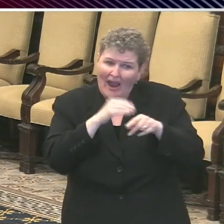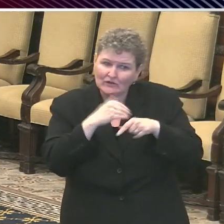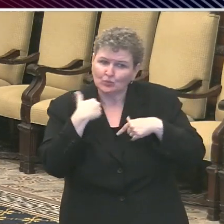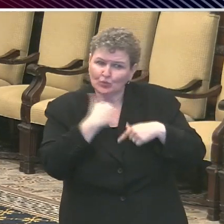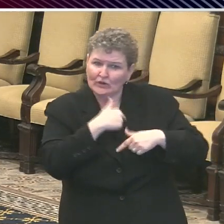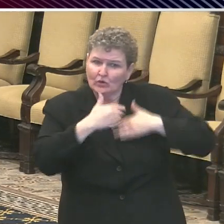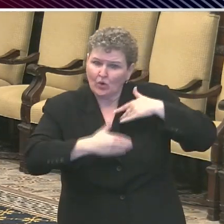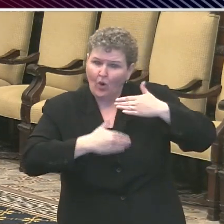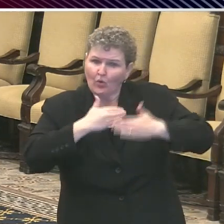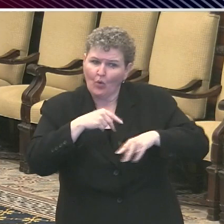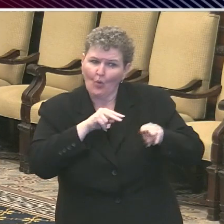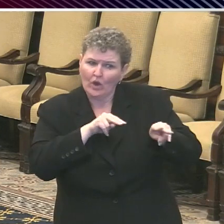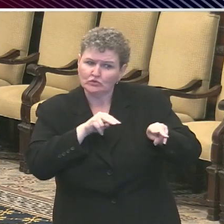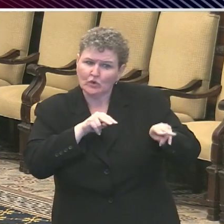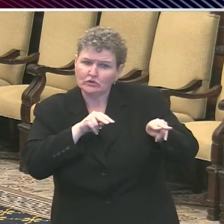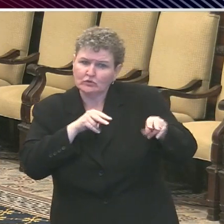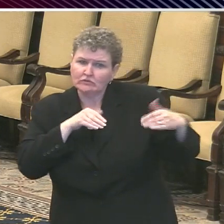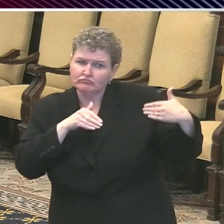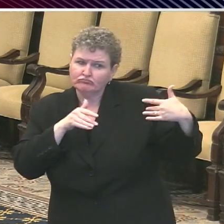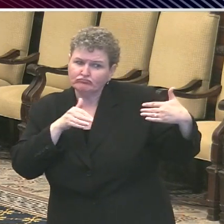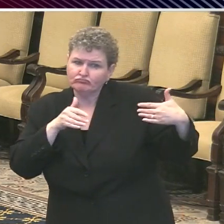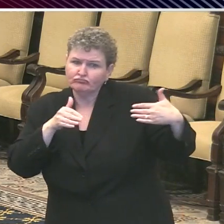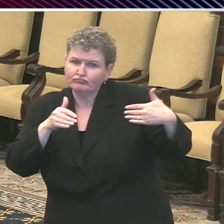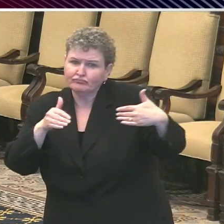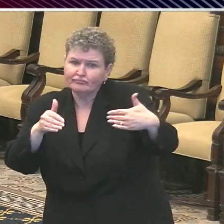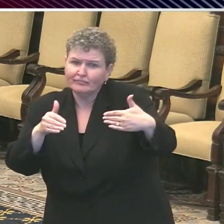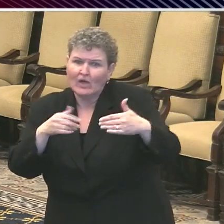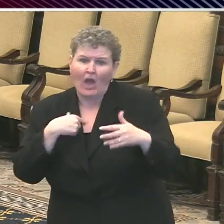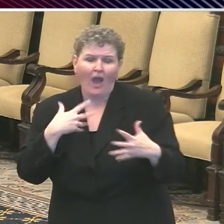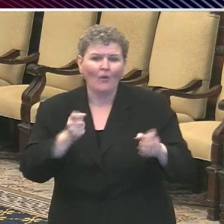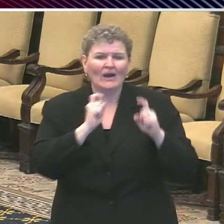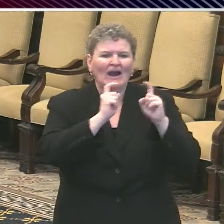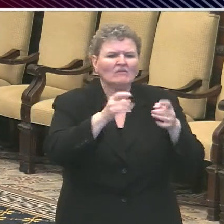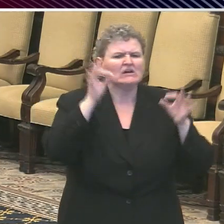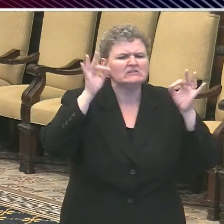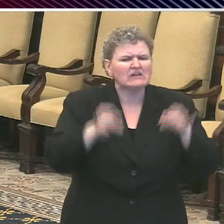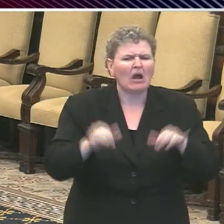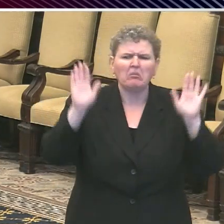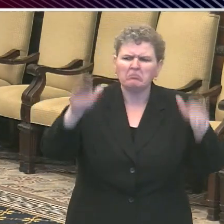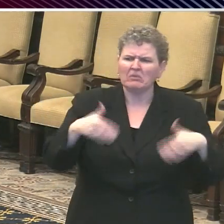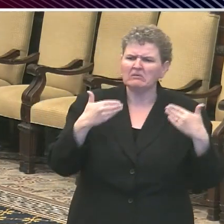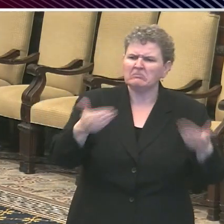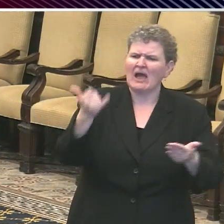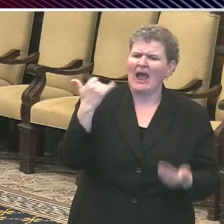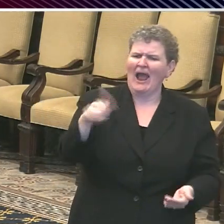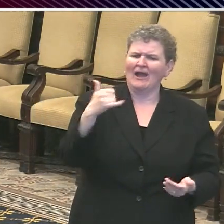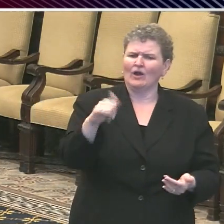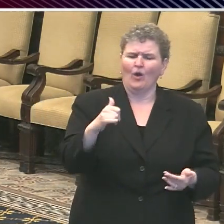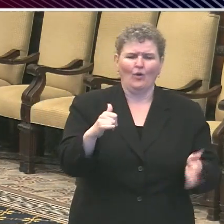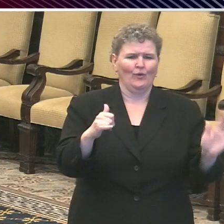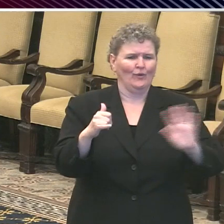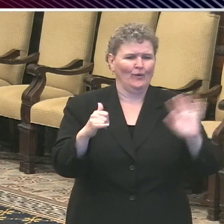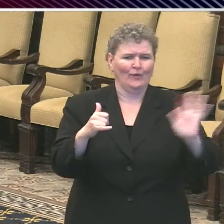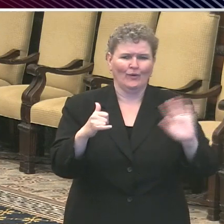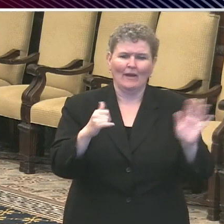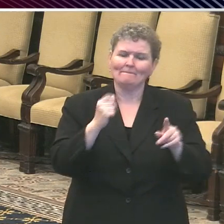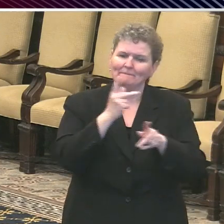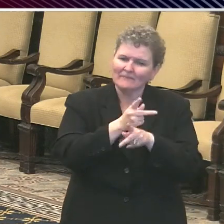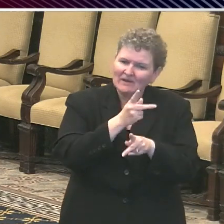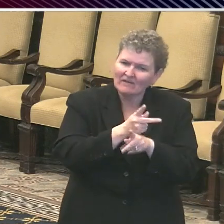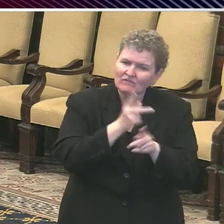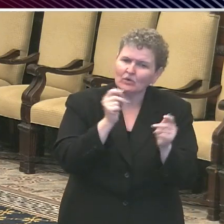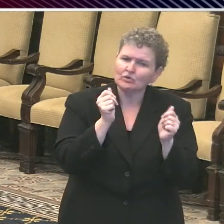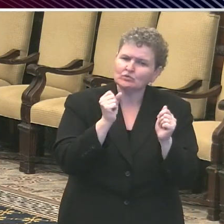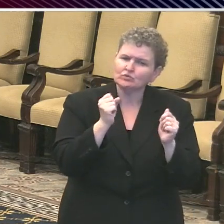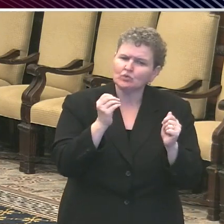dealing with this epidemic. So I just don't want to give people a sense of certainty when there's always a certain amount of uncertainty. So what would you say? What would be